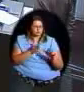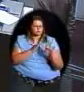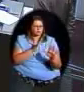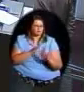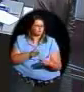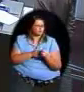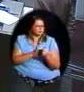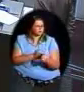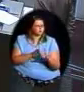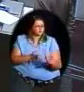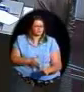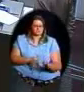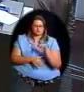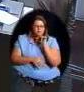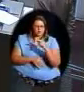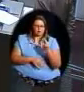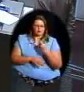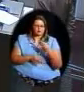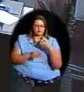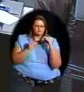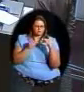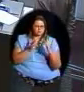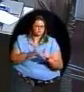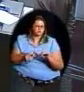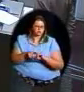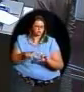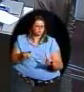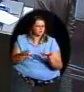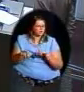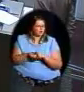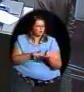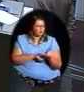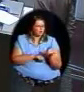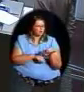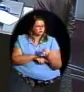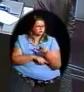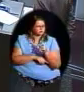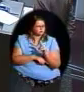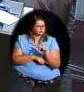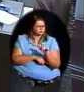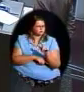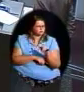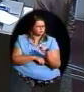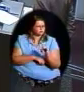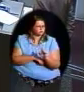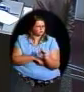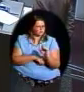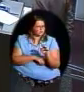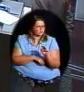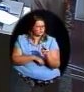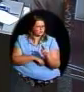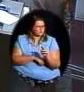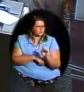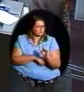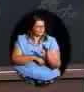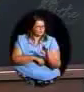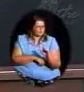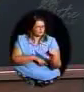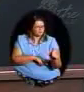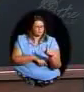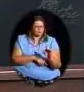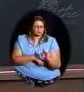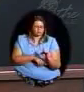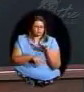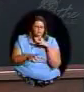our teacher leaders in the classroom, but also those like Julie Nettle, who's significantly involved in improving